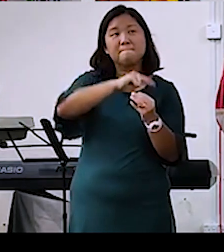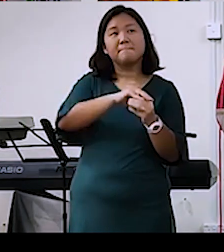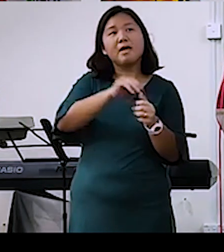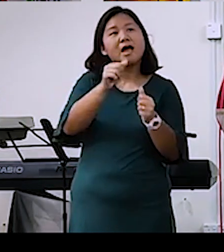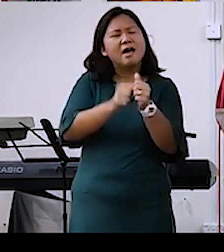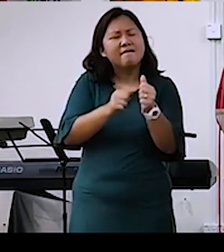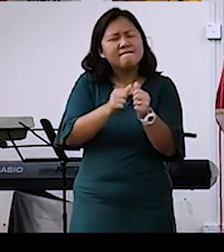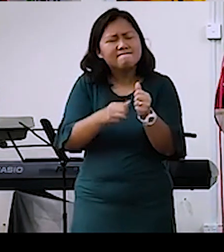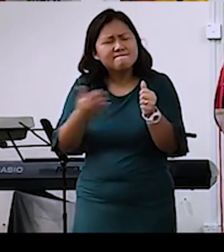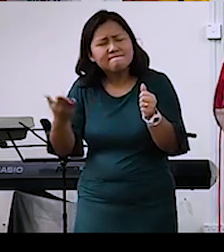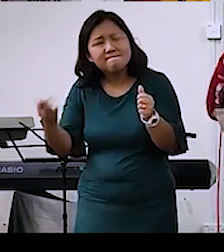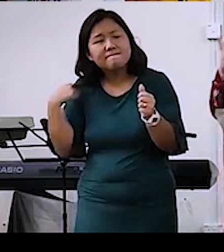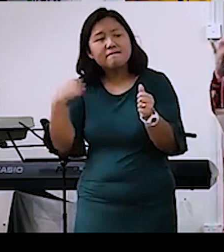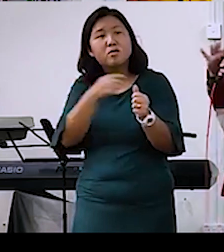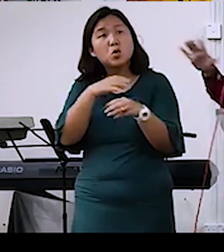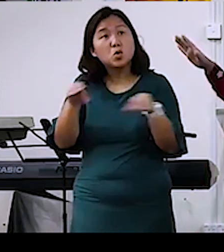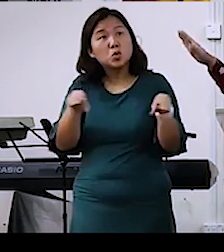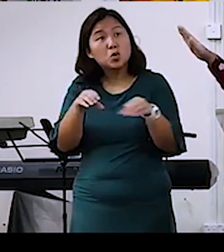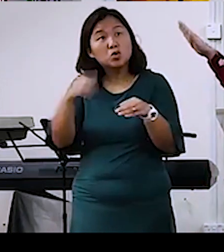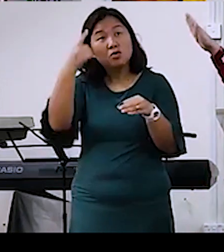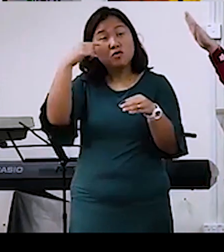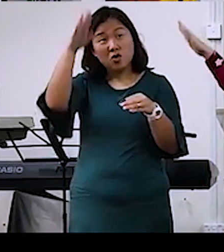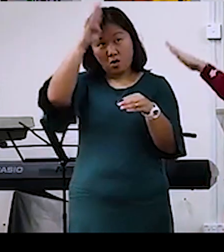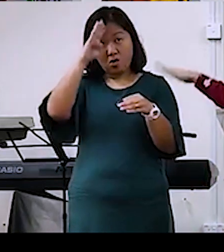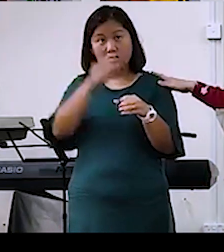do for the Lord,